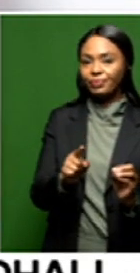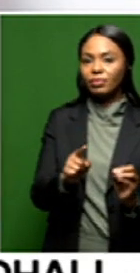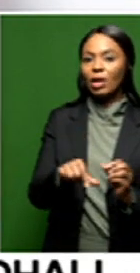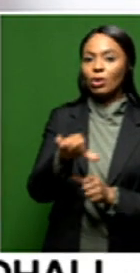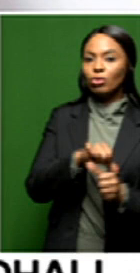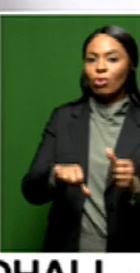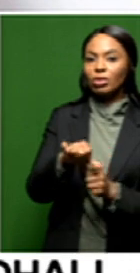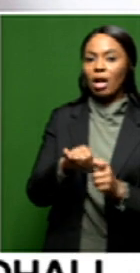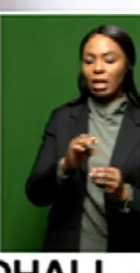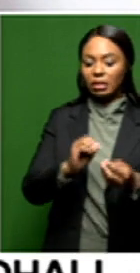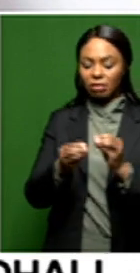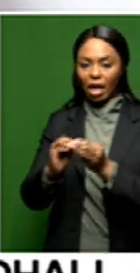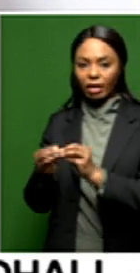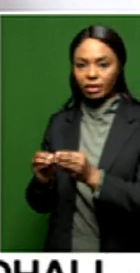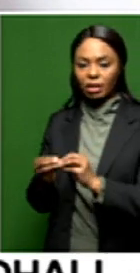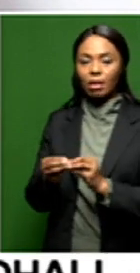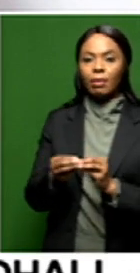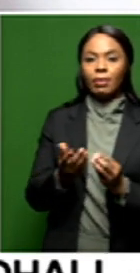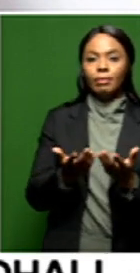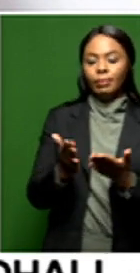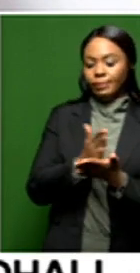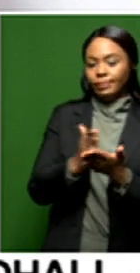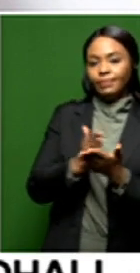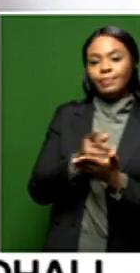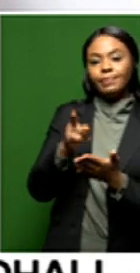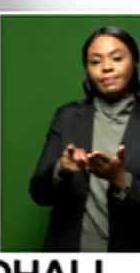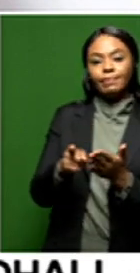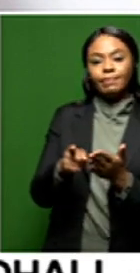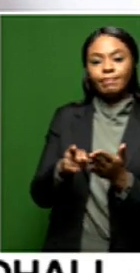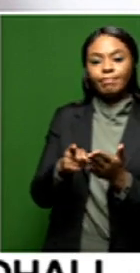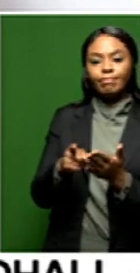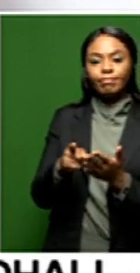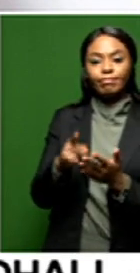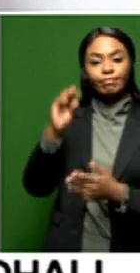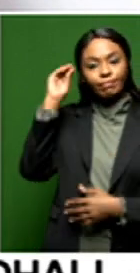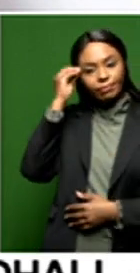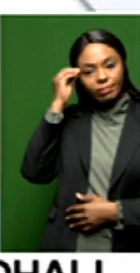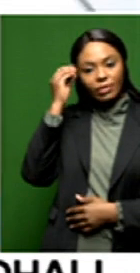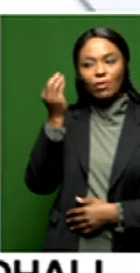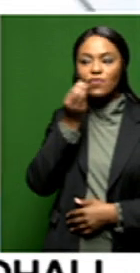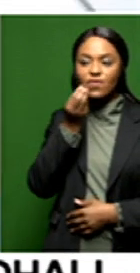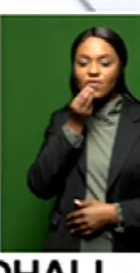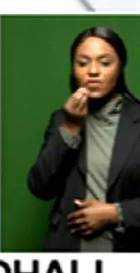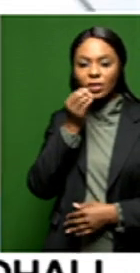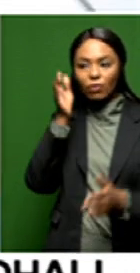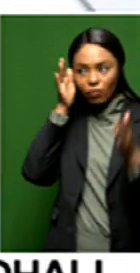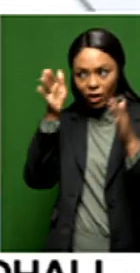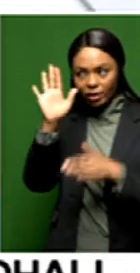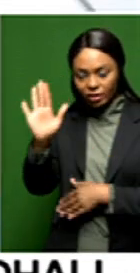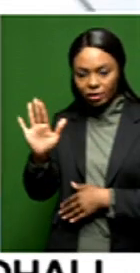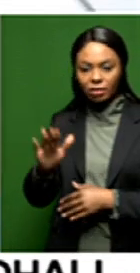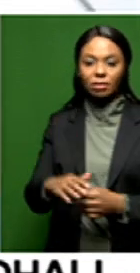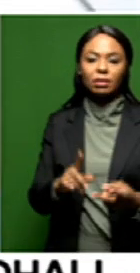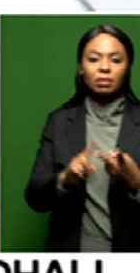social settings where there's less, there's more interest in food, there's more varied food, there's